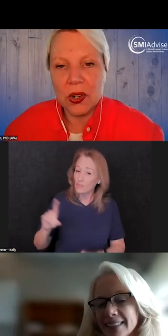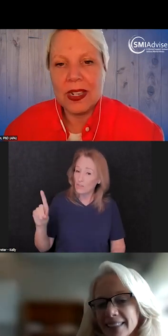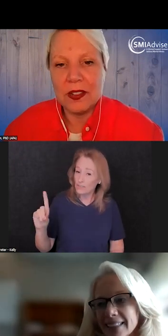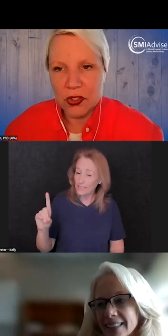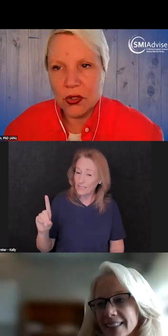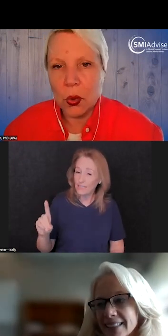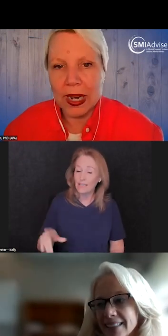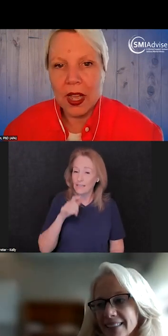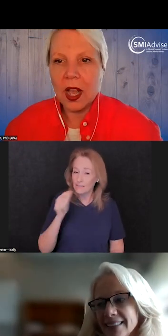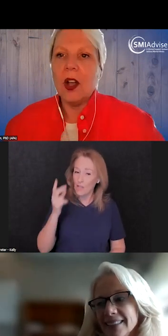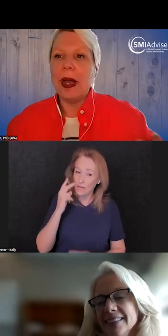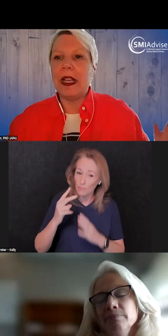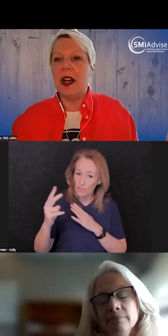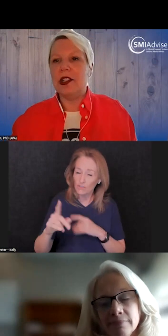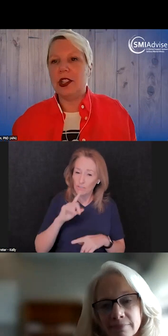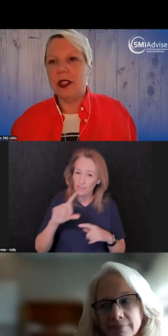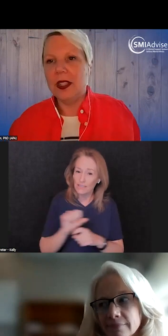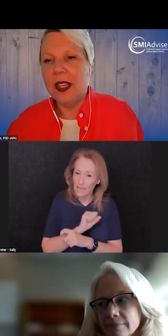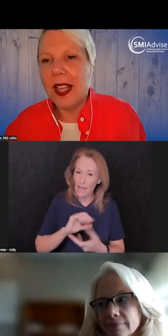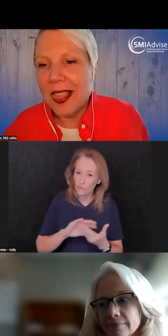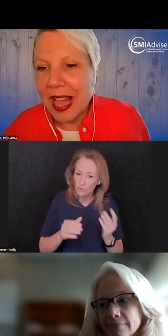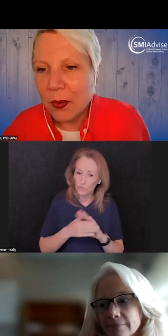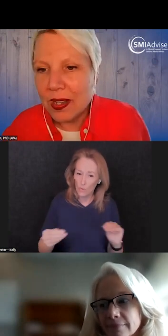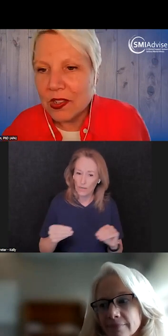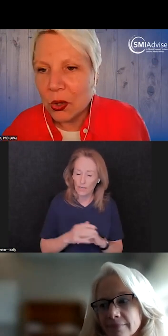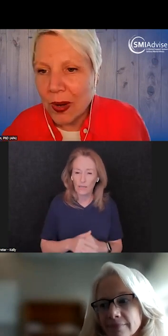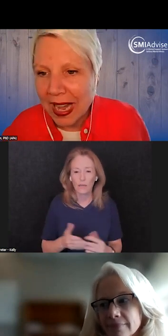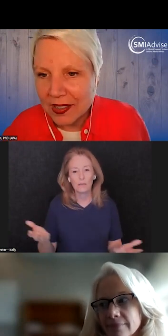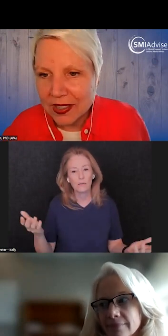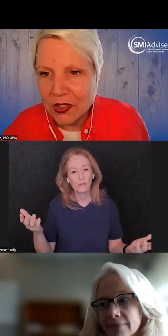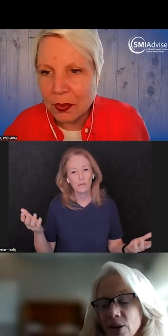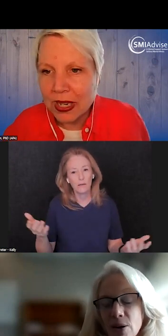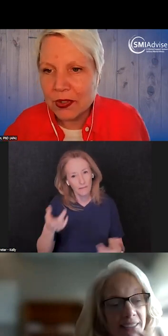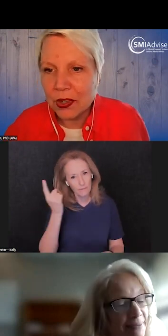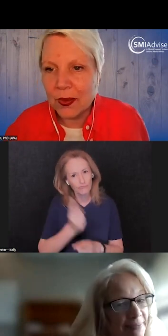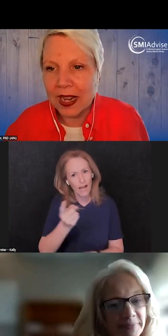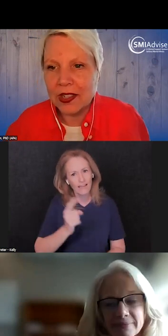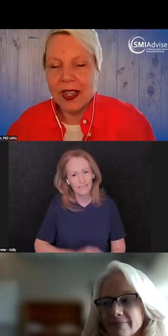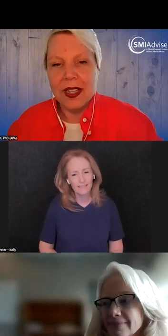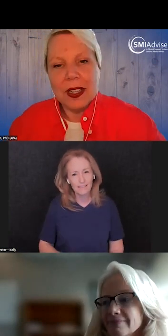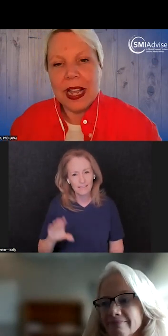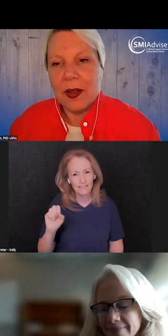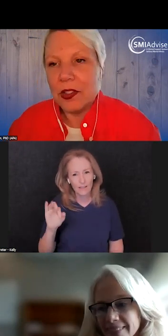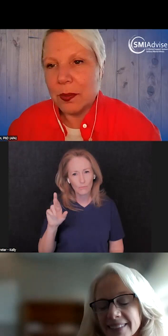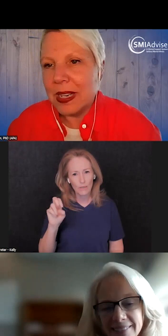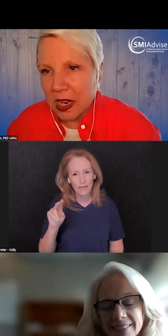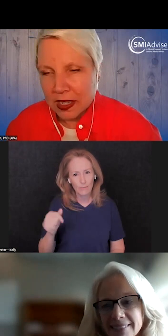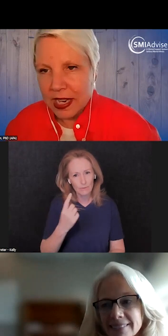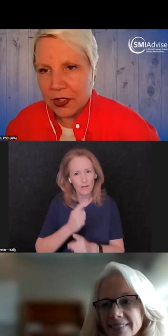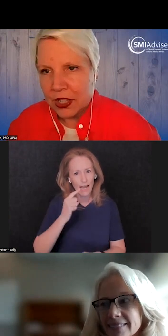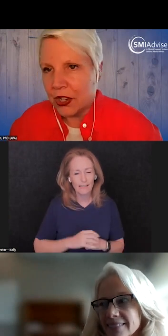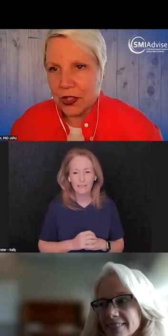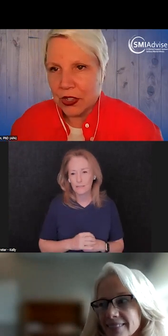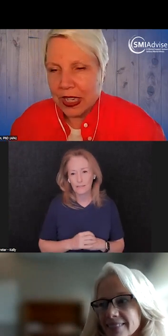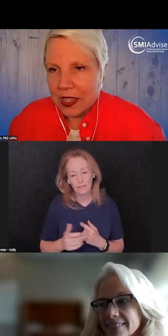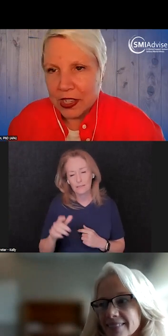a current story. Oh my gosh, that was correct. Sabrina was correct. Now, Sabrina's not going to